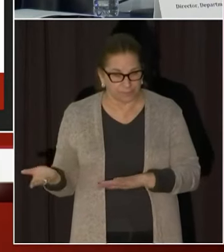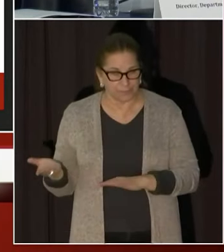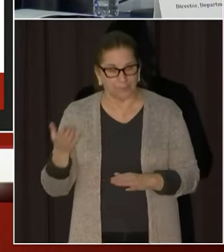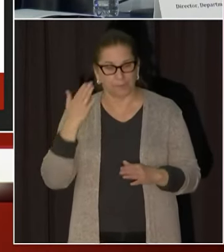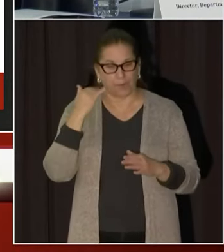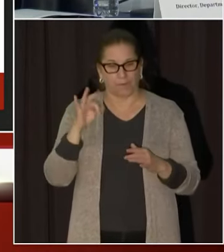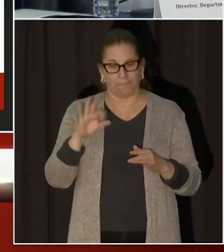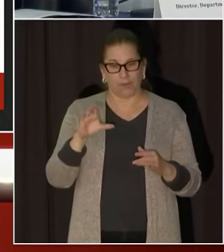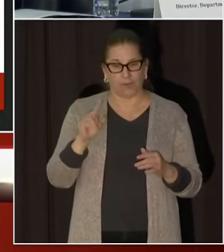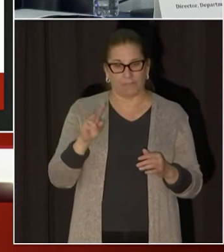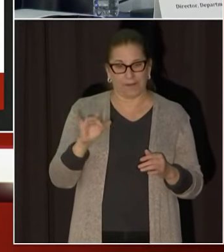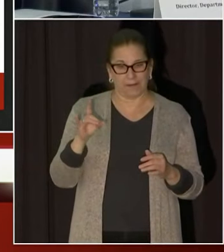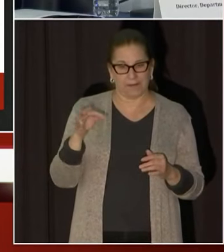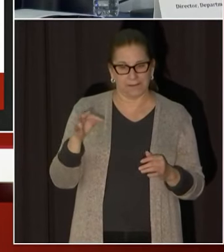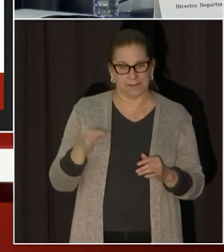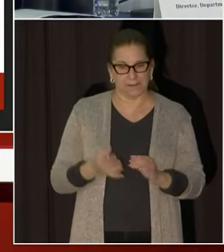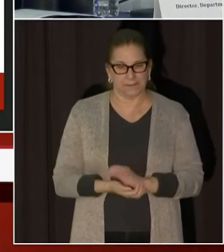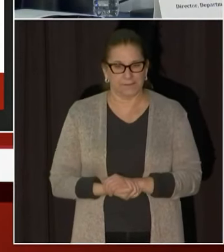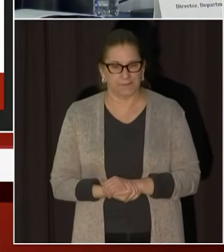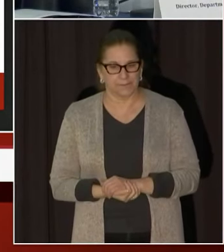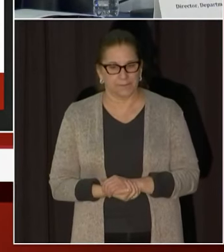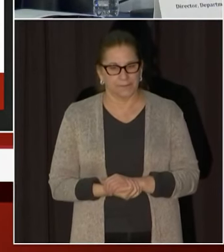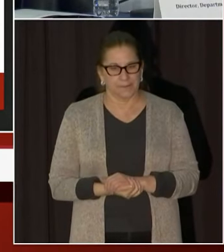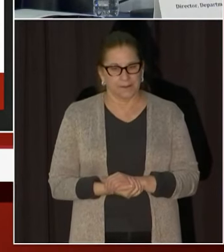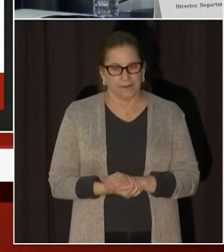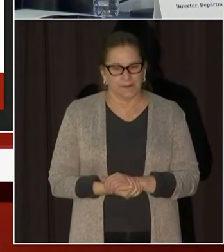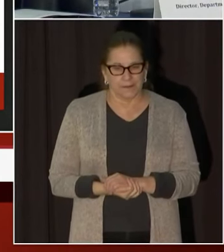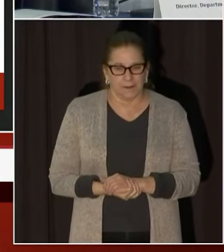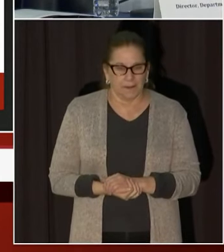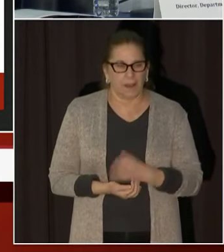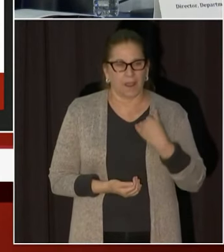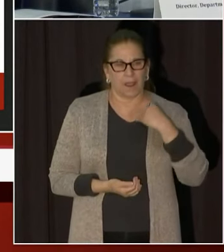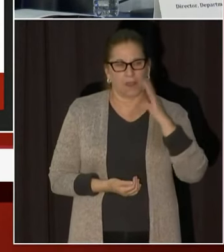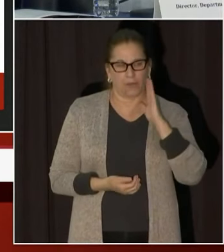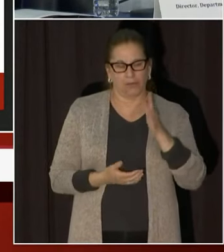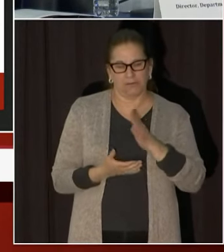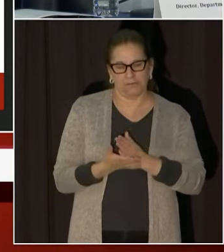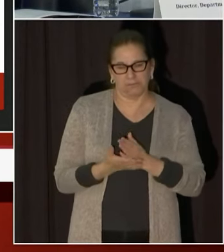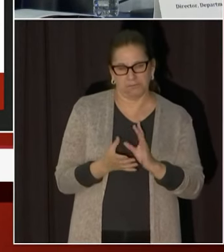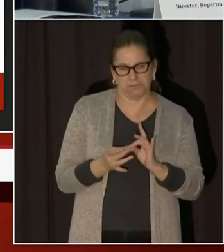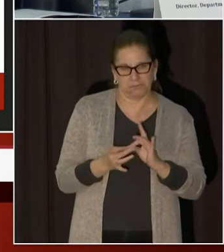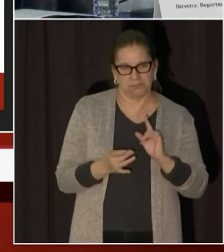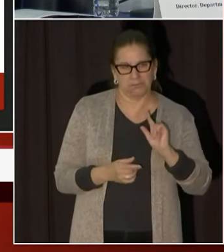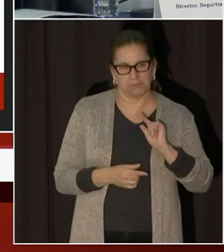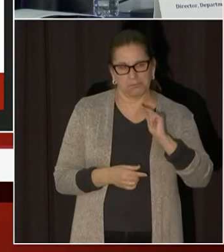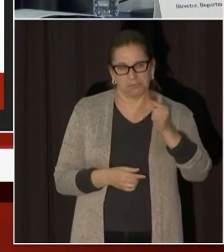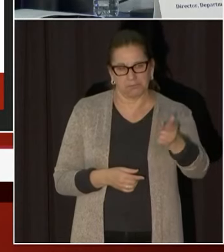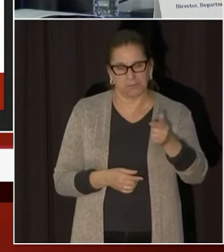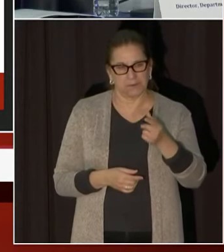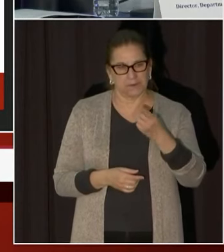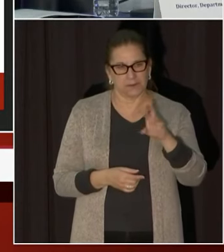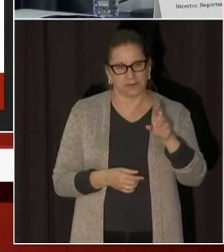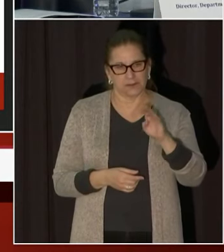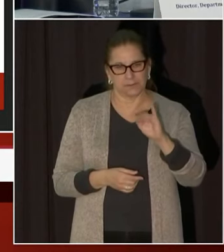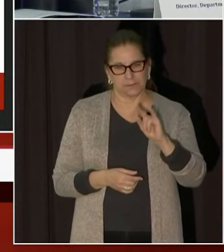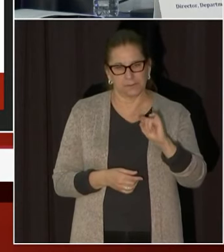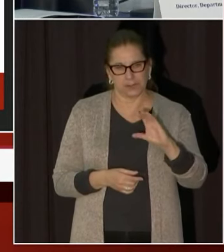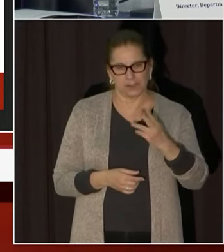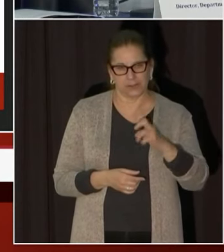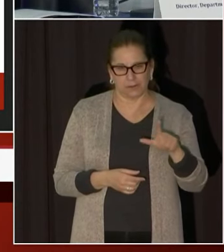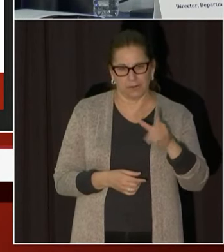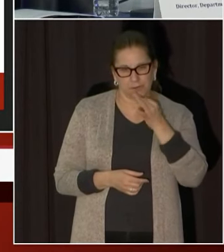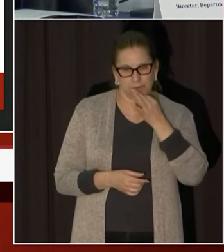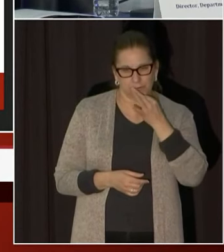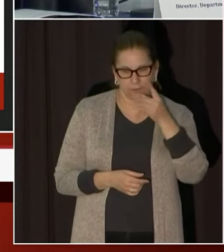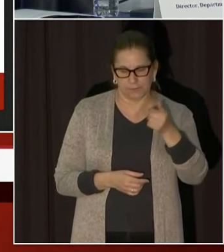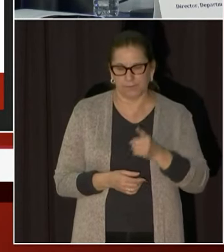in the opening questions that, discussion, it's not a matter of whether or not your chronic health condition is under control.